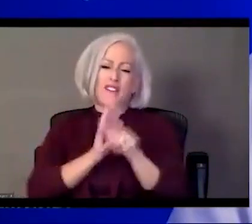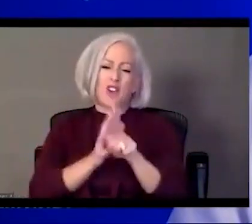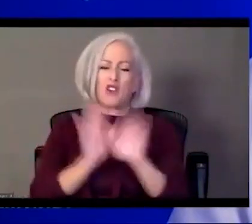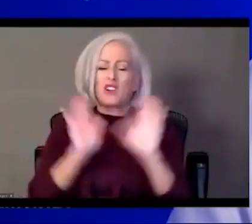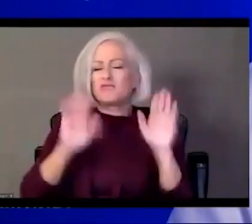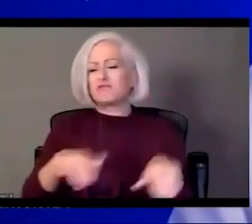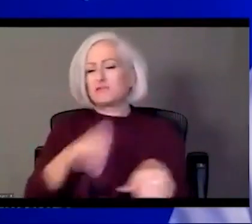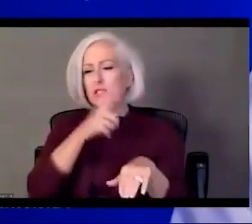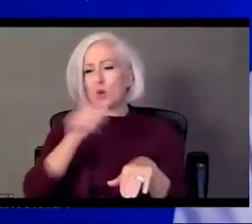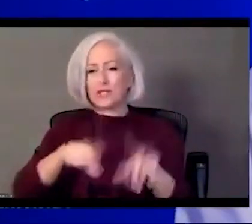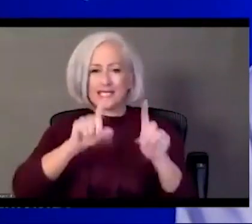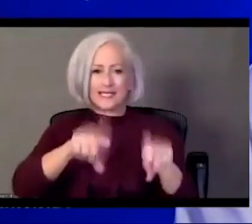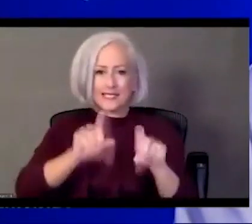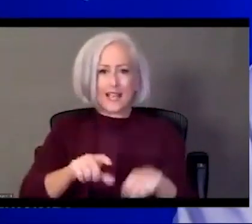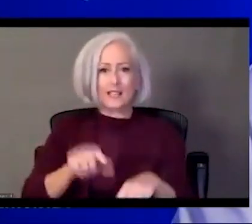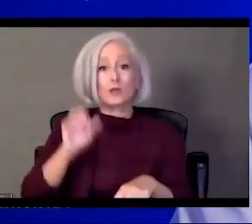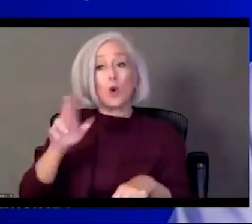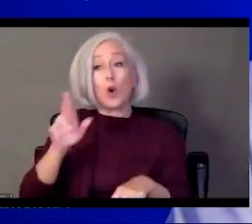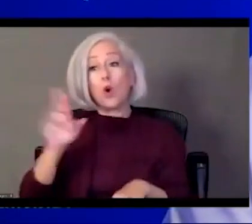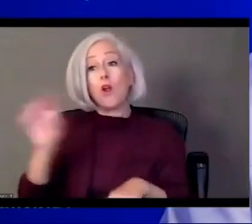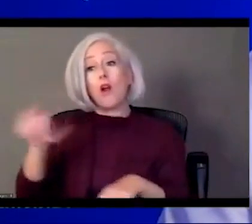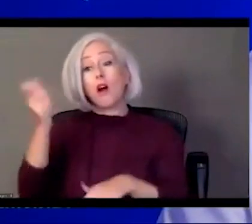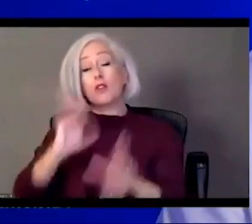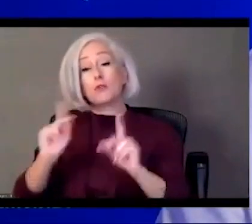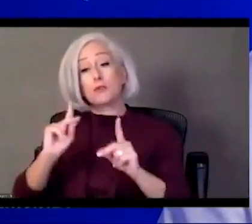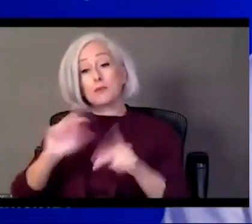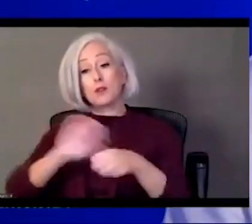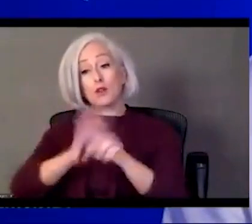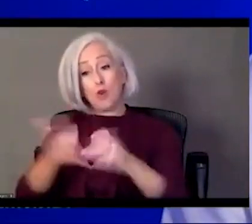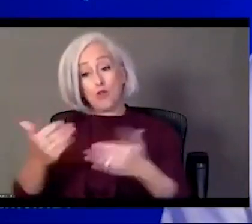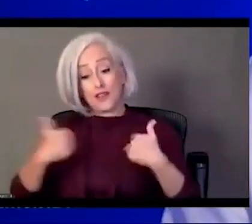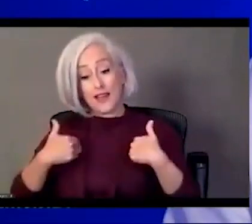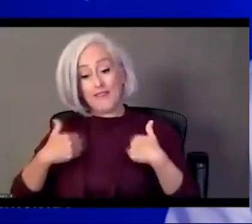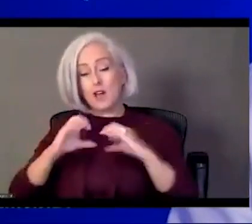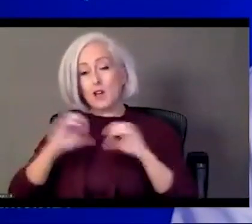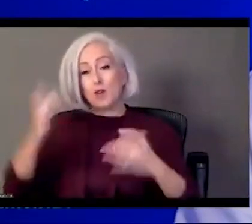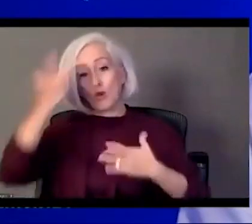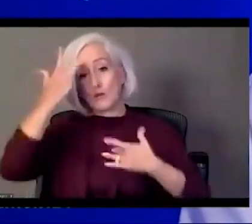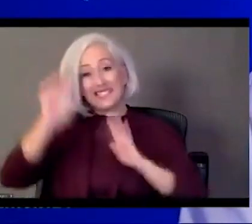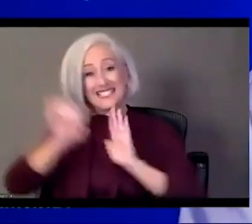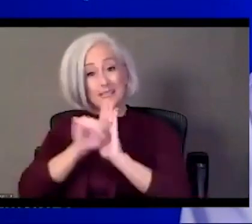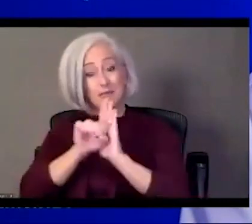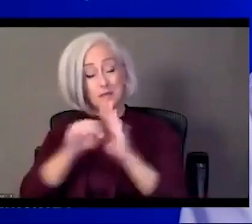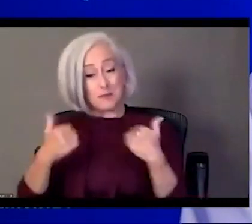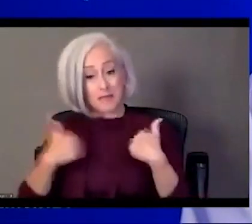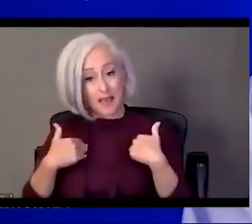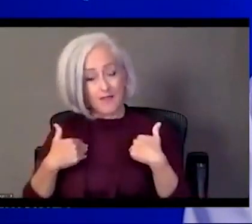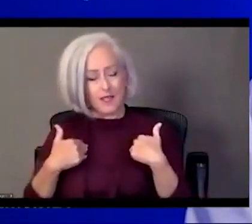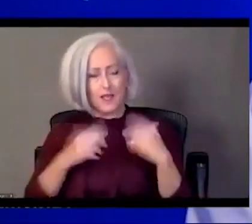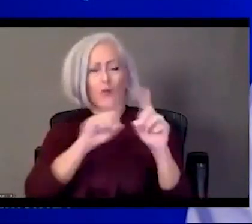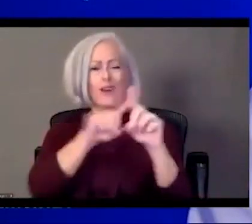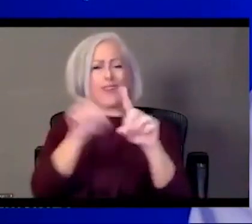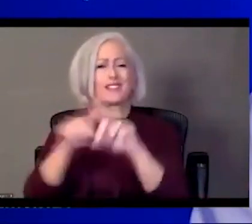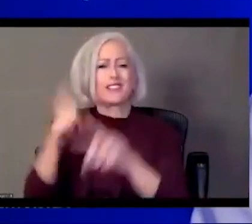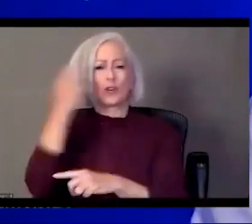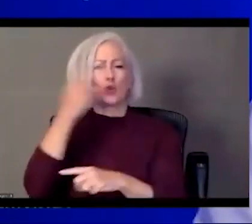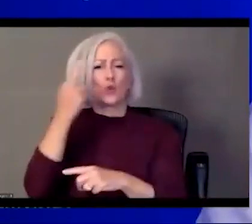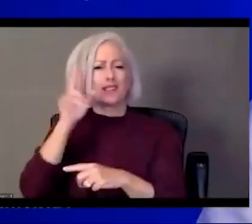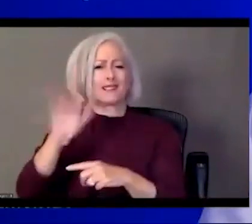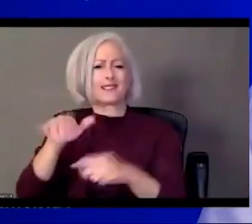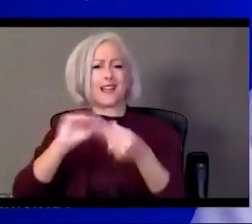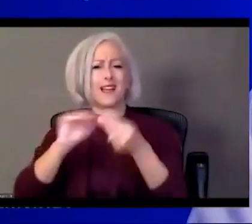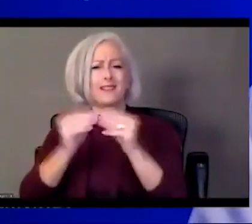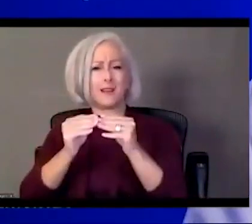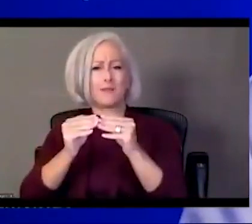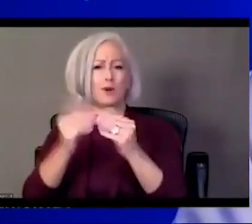people aren't going around to get tested because they aren't having symptoms. There's a number of reasons for that. And so that's why I believe, we kind